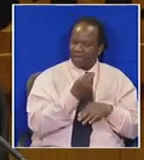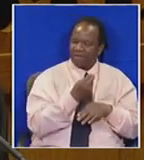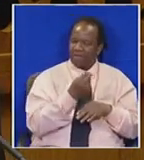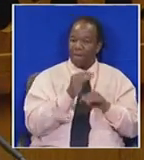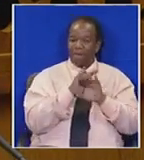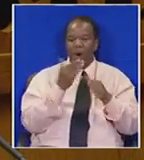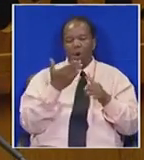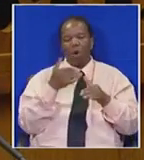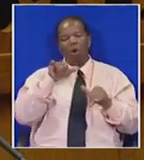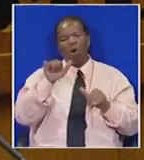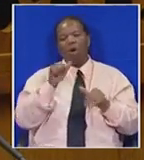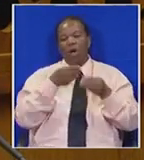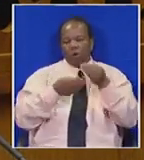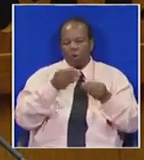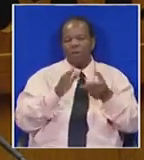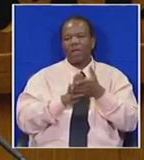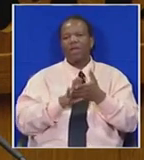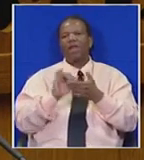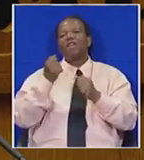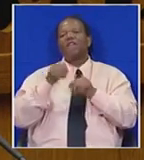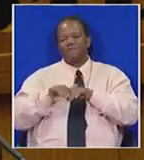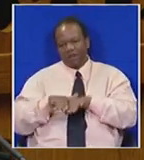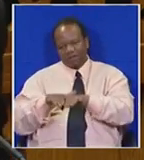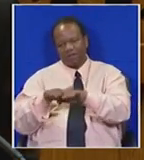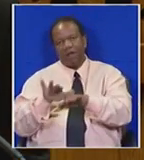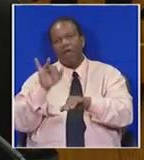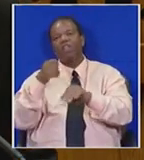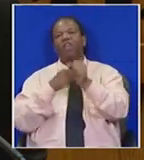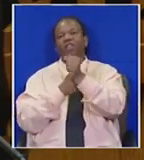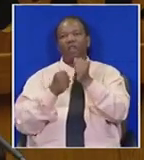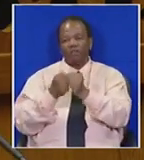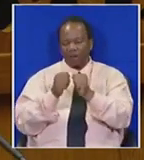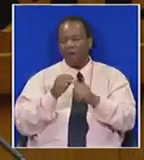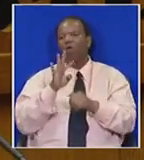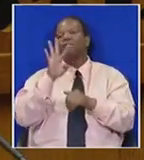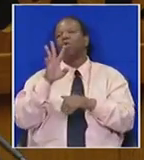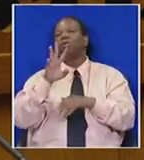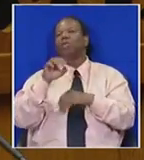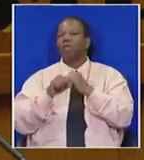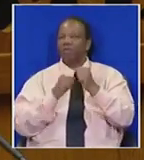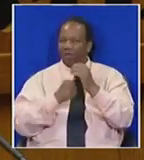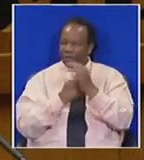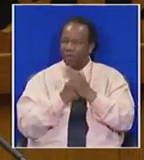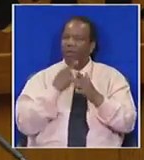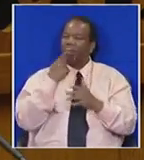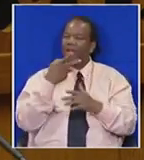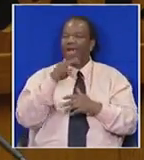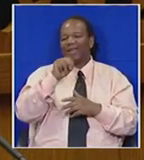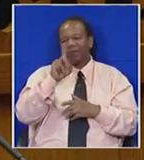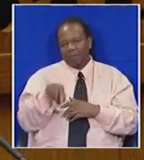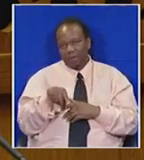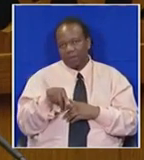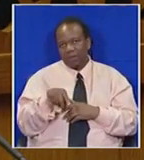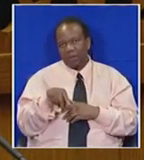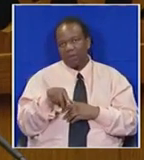the economy, on infrastructure, on industrialization, on the fourth industrial revolution, the National Development Plan is